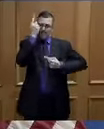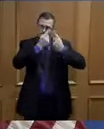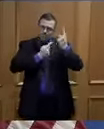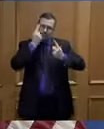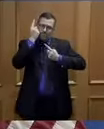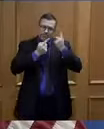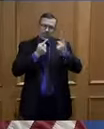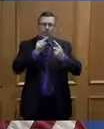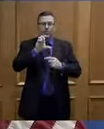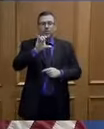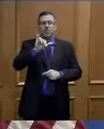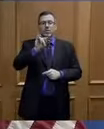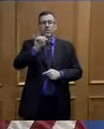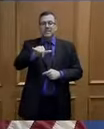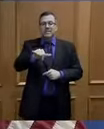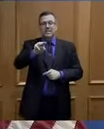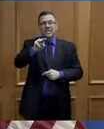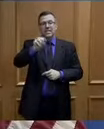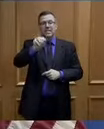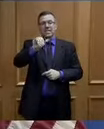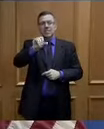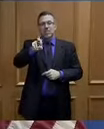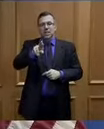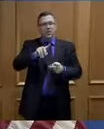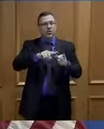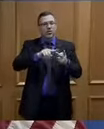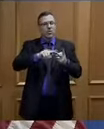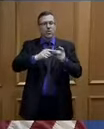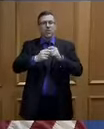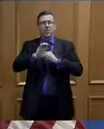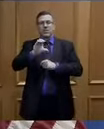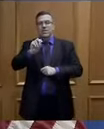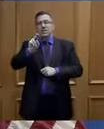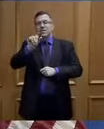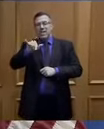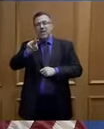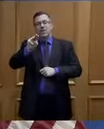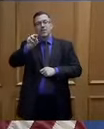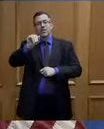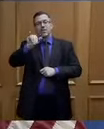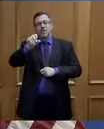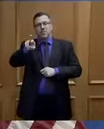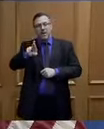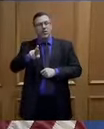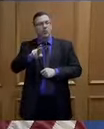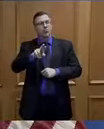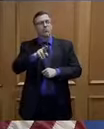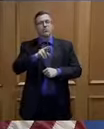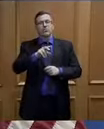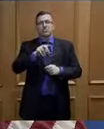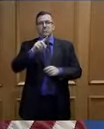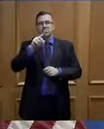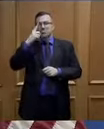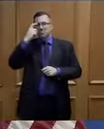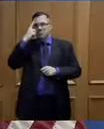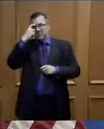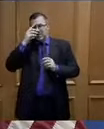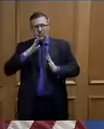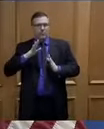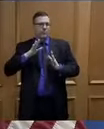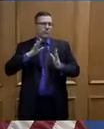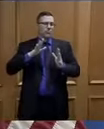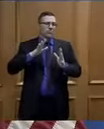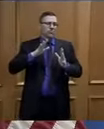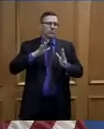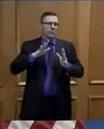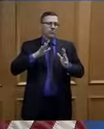our county mayors, from the governor's office working together as leaders in the state. We are very thoughtful about the